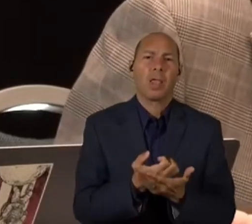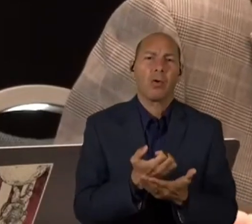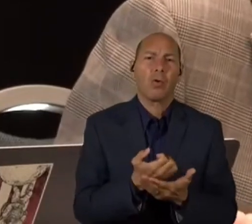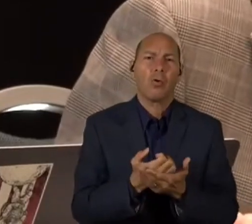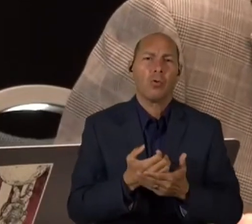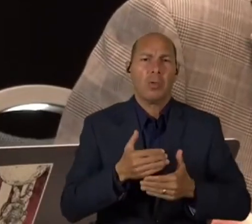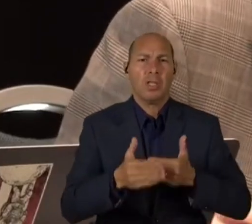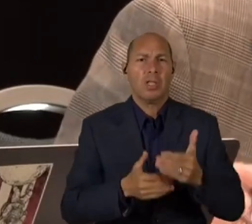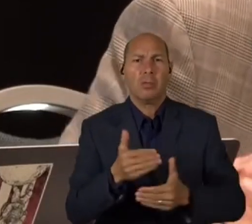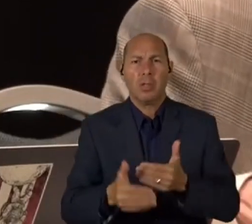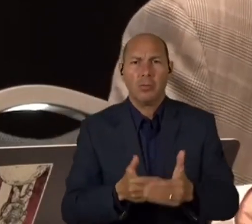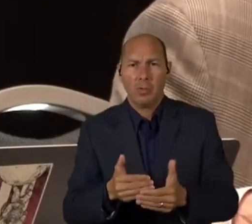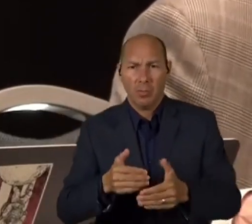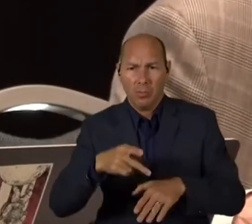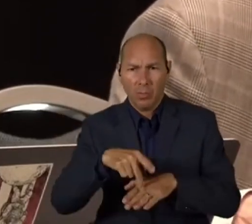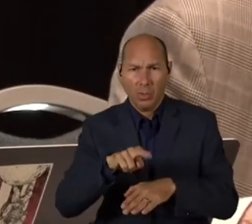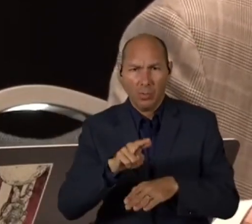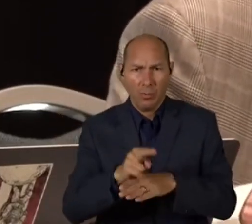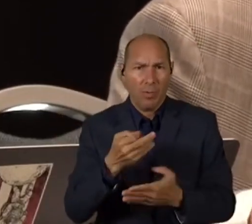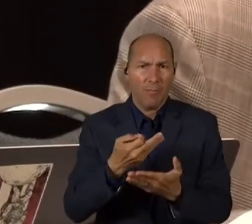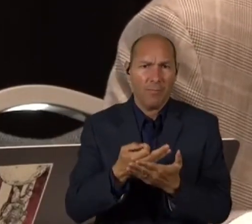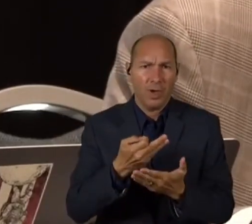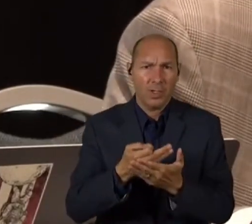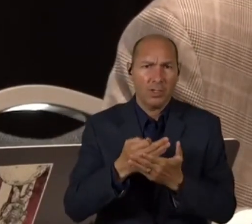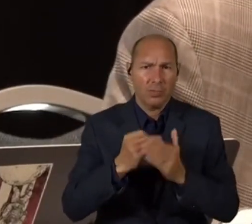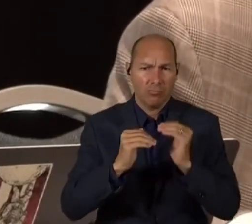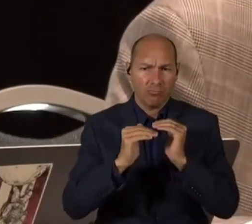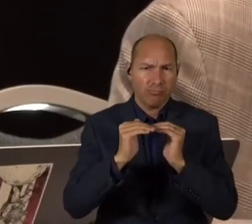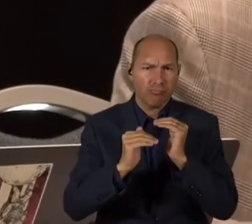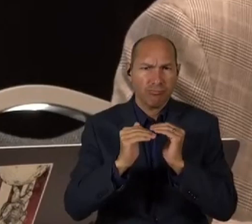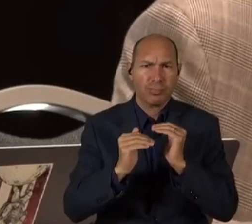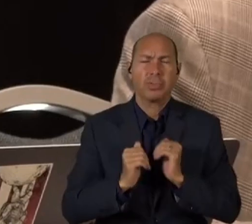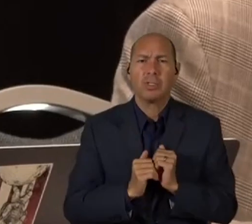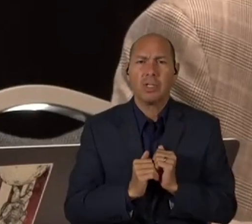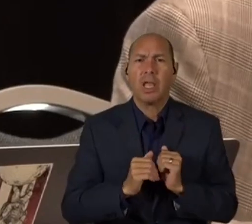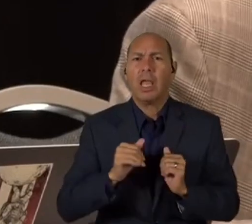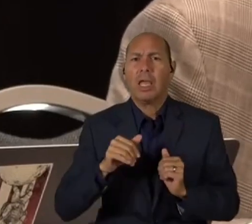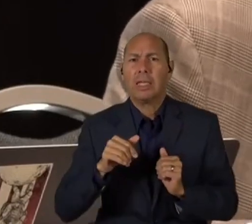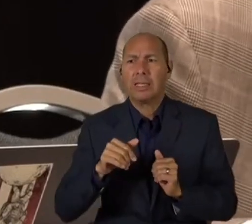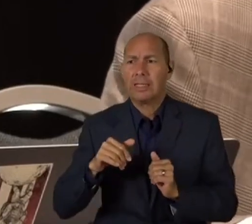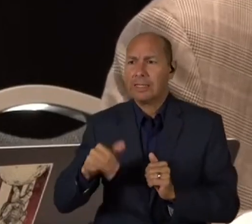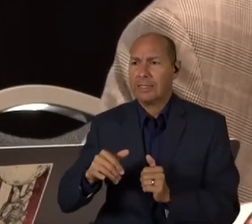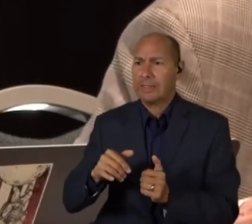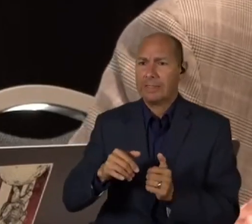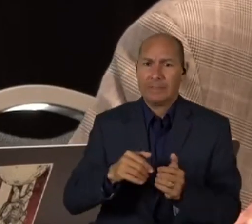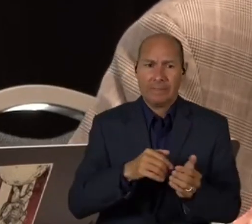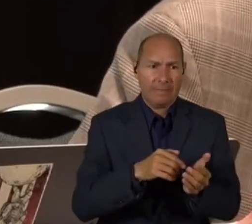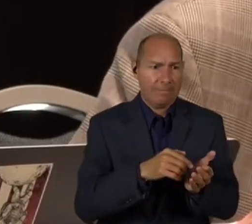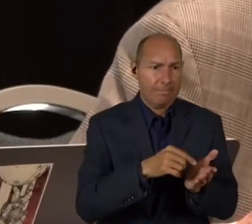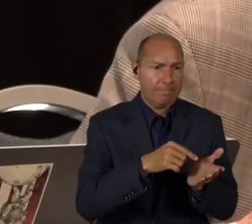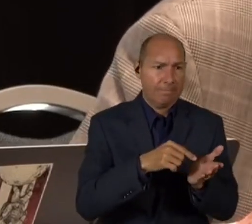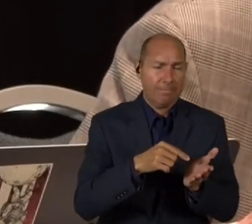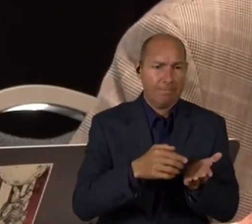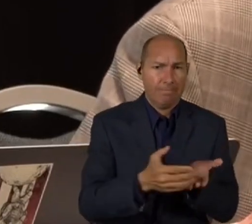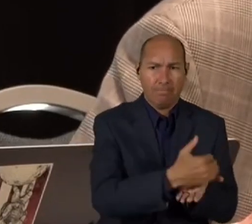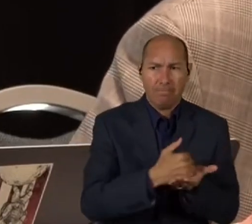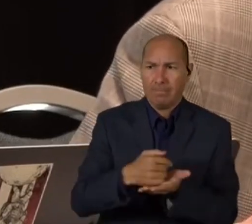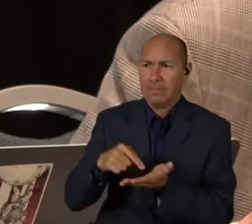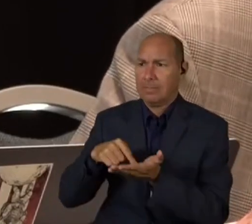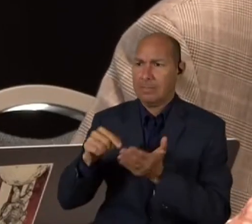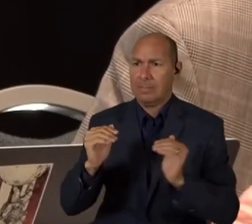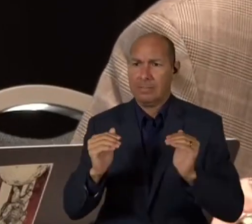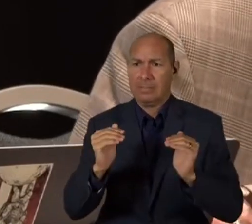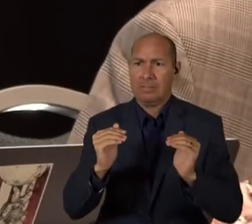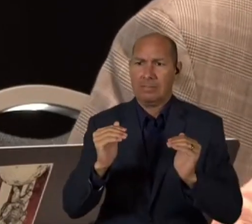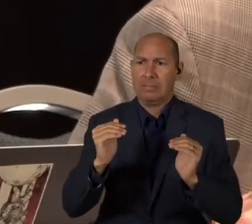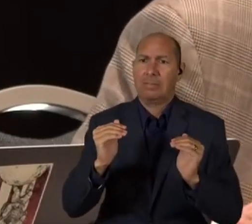Rico's finances, breaking decades of deficit spending, and reducing the crushing debt burden have been our